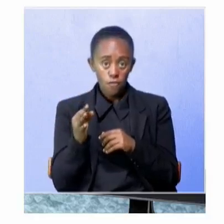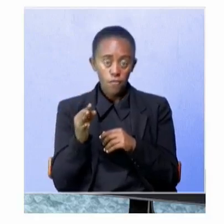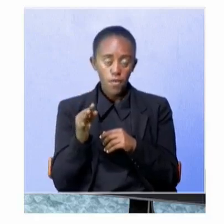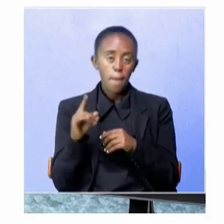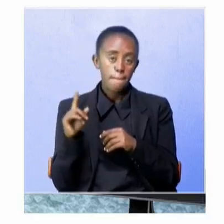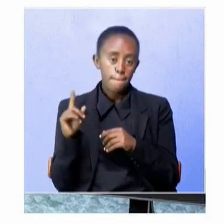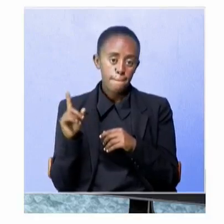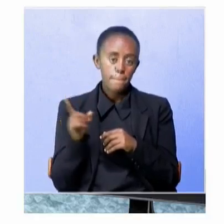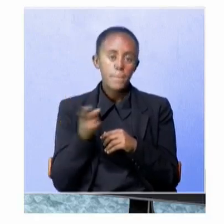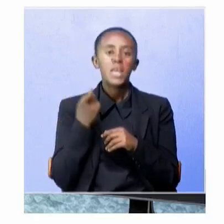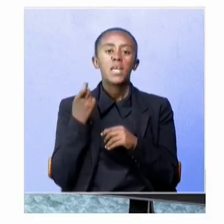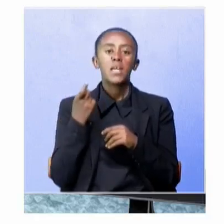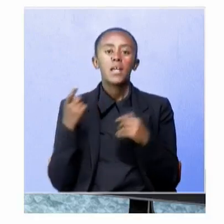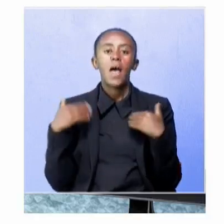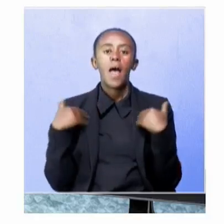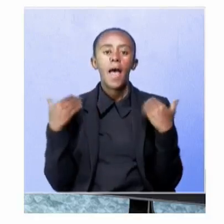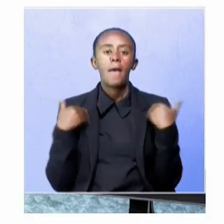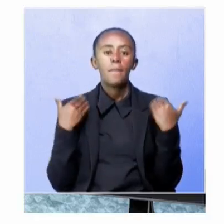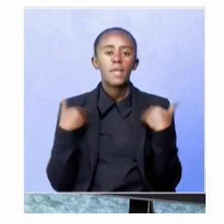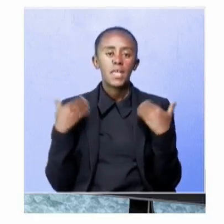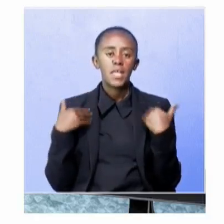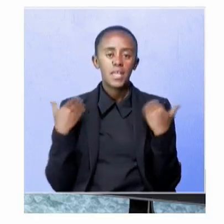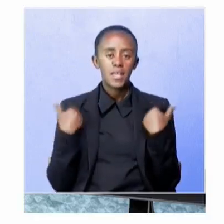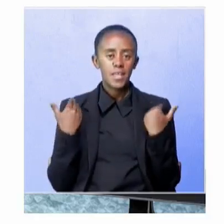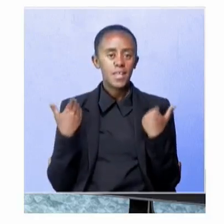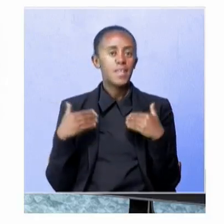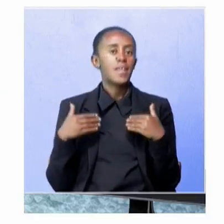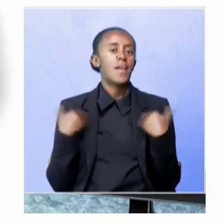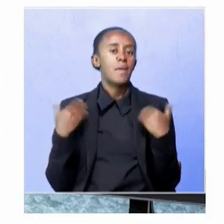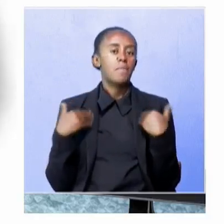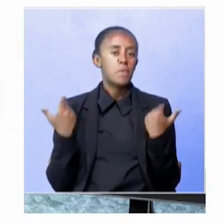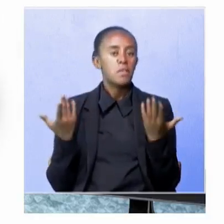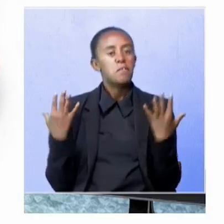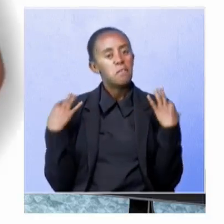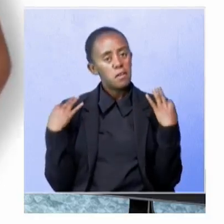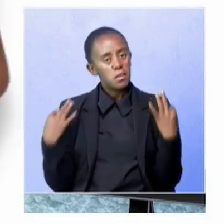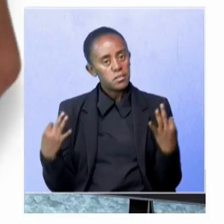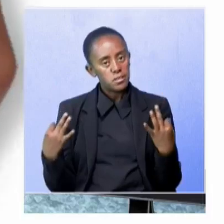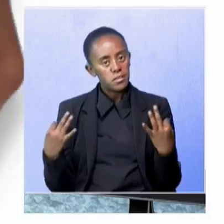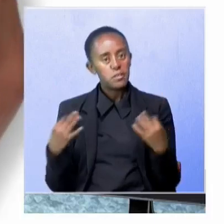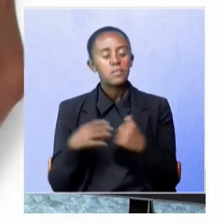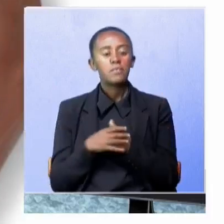of being happy